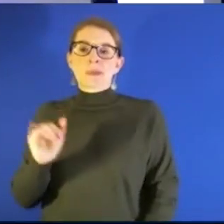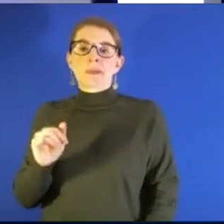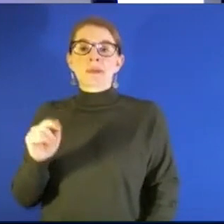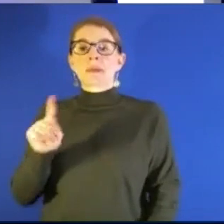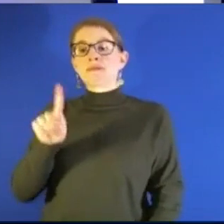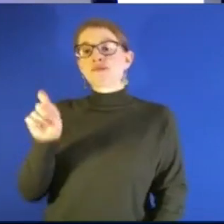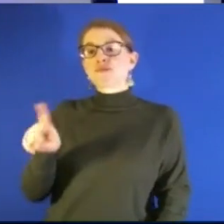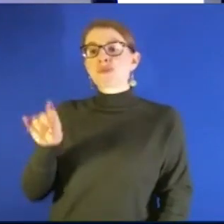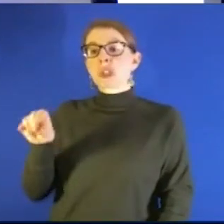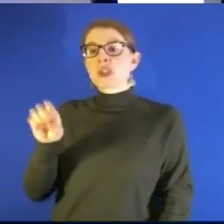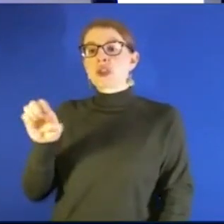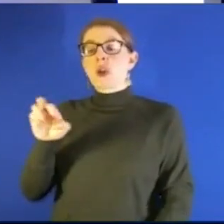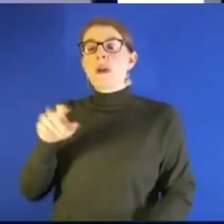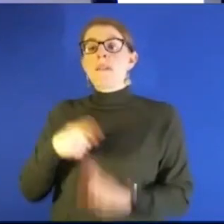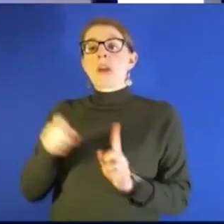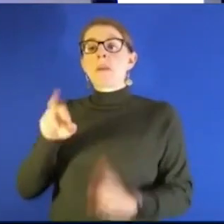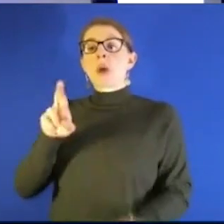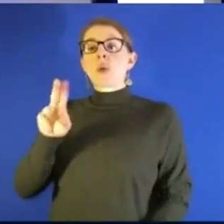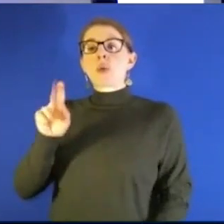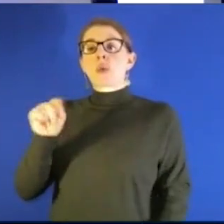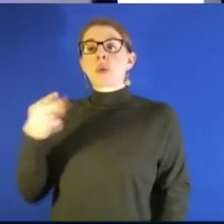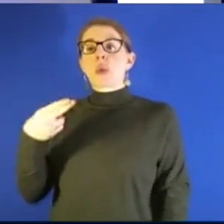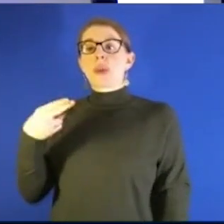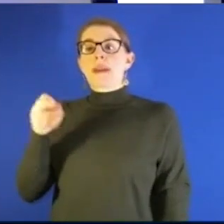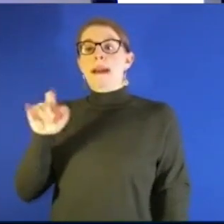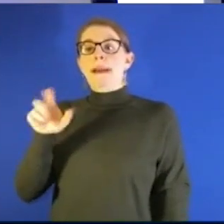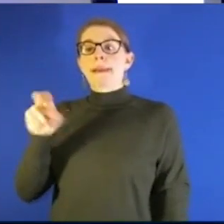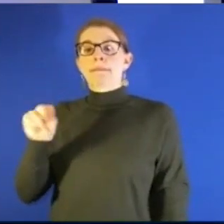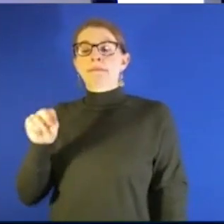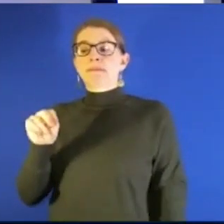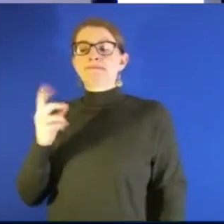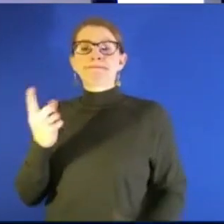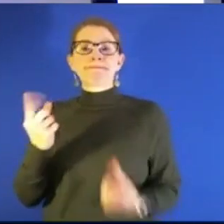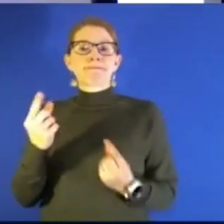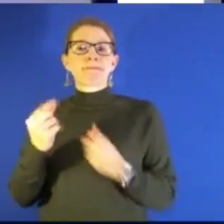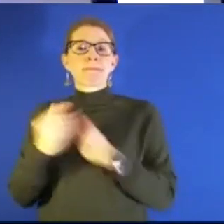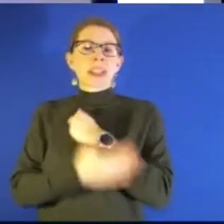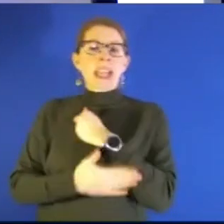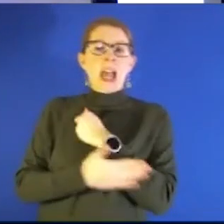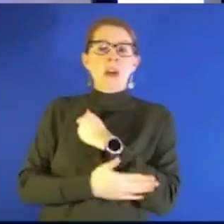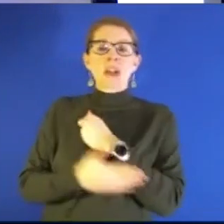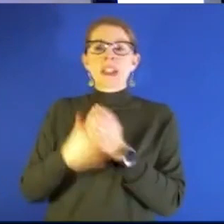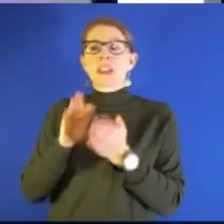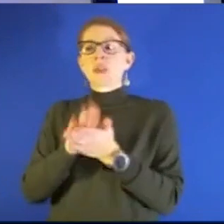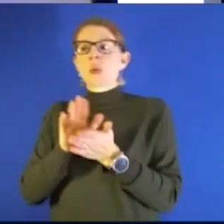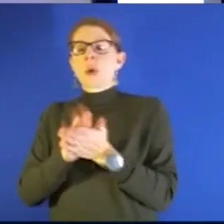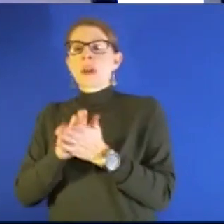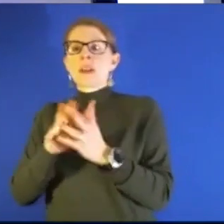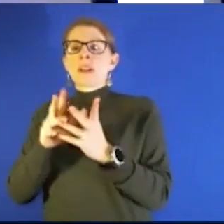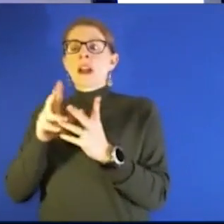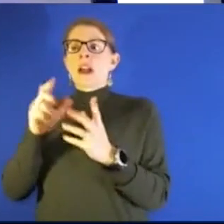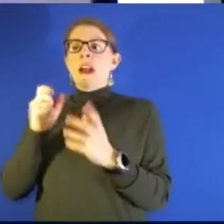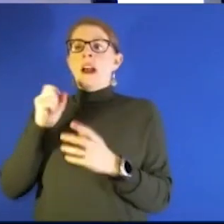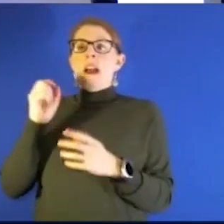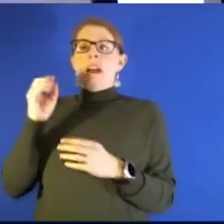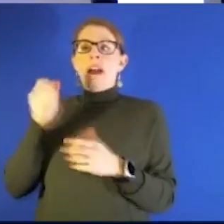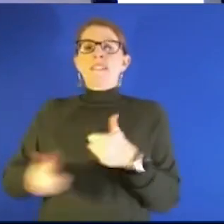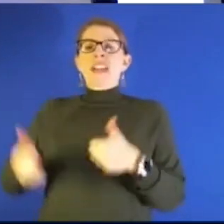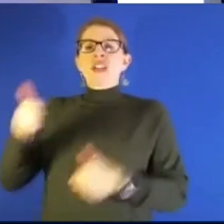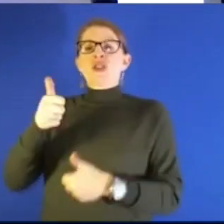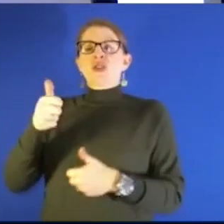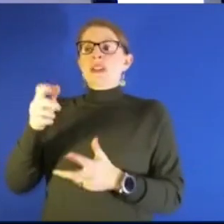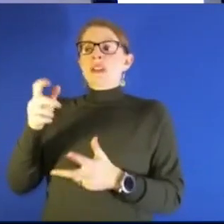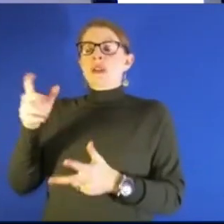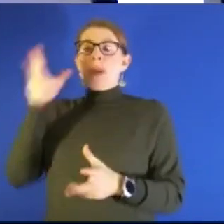Ruth Ellen is, what are you all doing to get county, state, school board elected officials to hear your COVID concerns